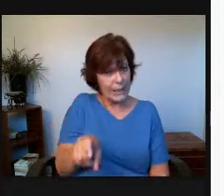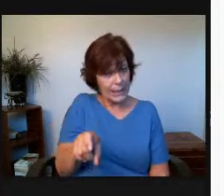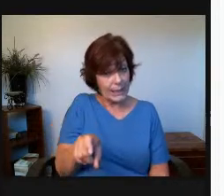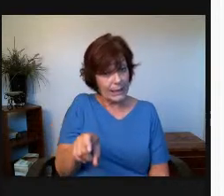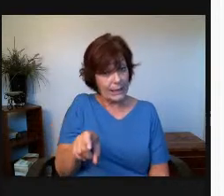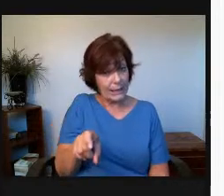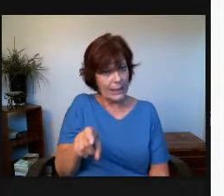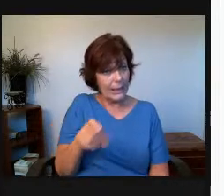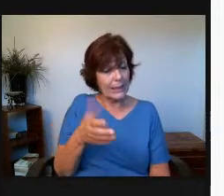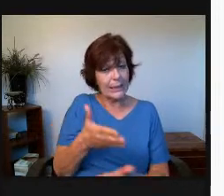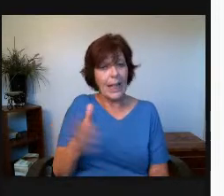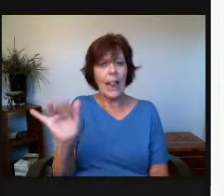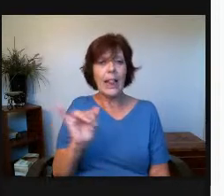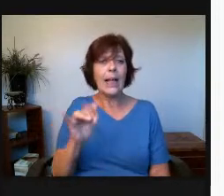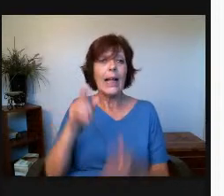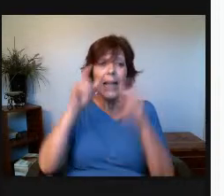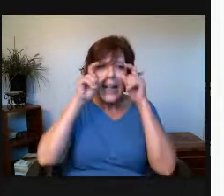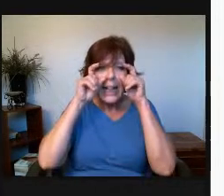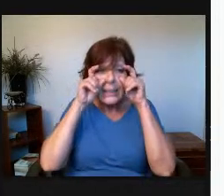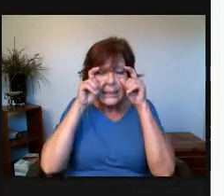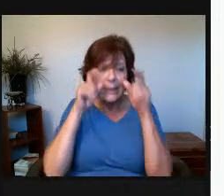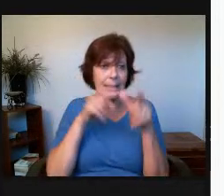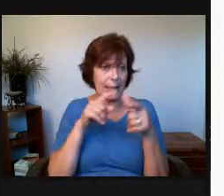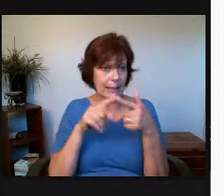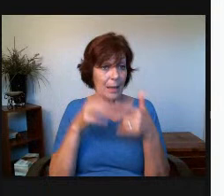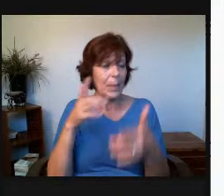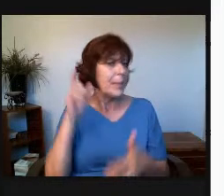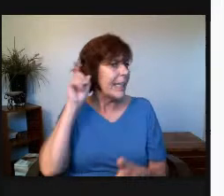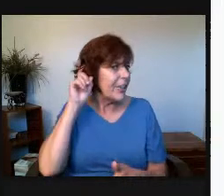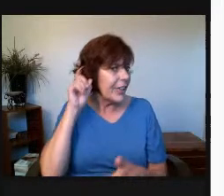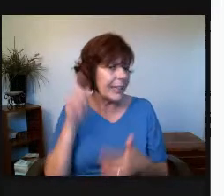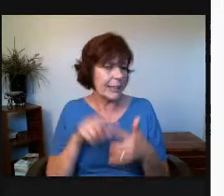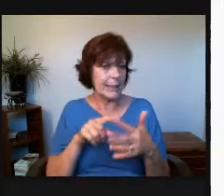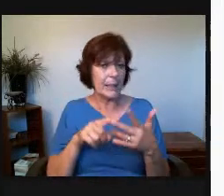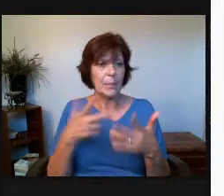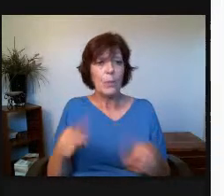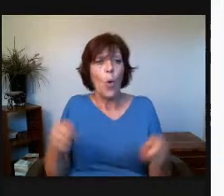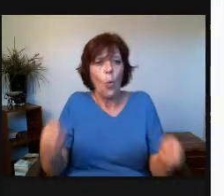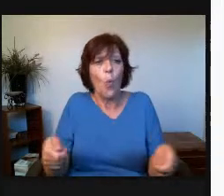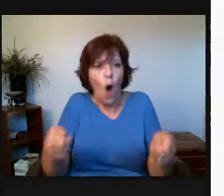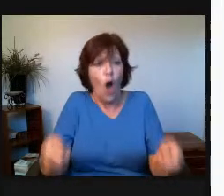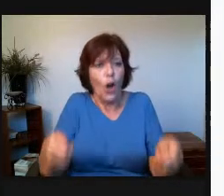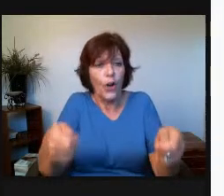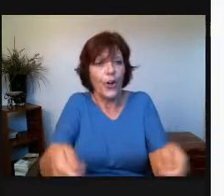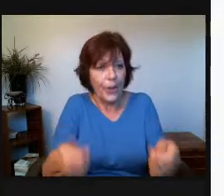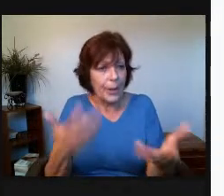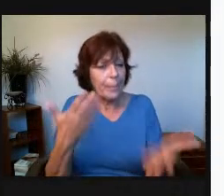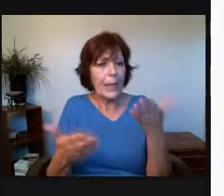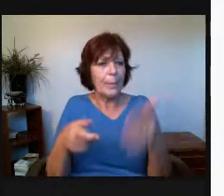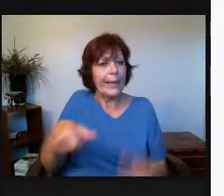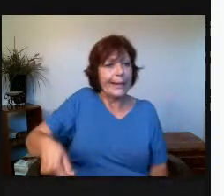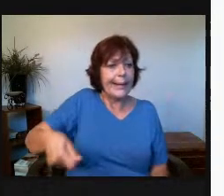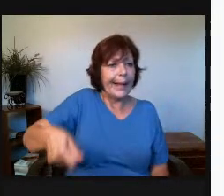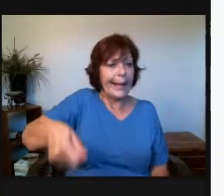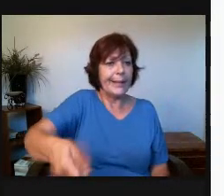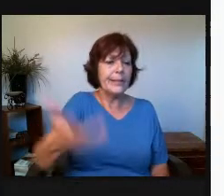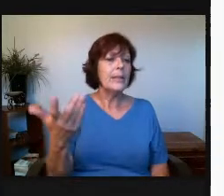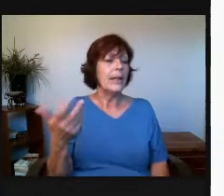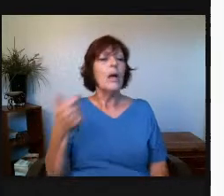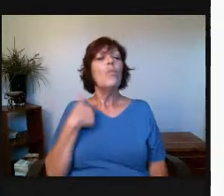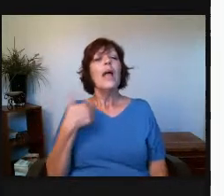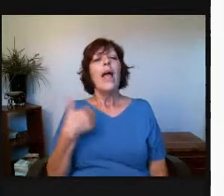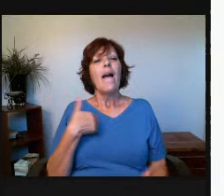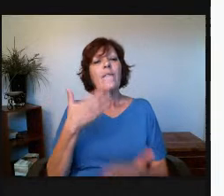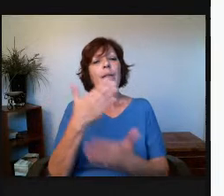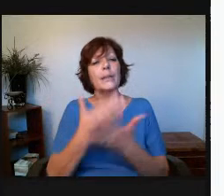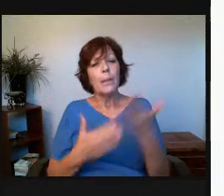assistive devices such as eyeglasses. Maybe they have hearing aids, maybe they need a walker, maybe they utilize a cane. We have some